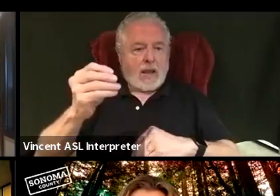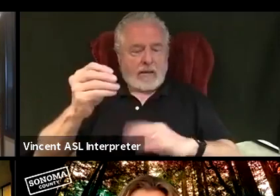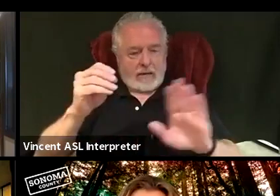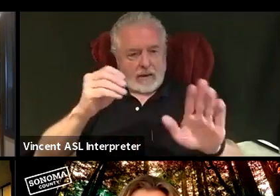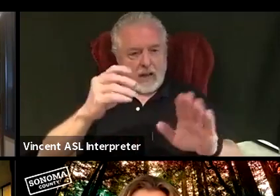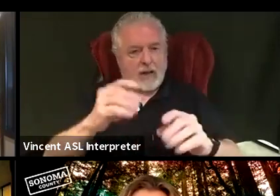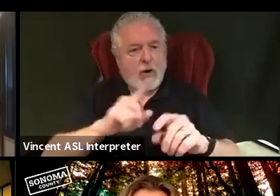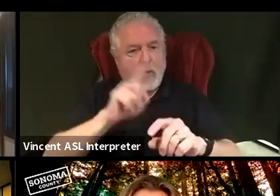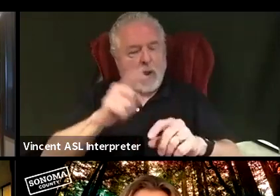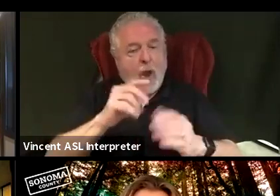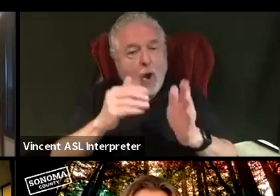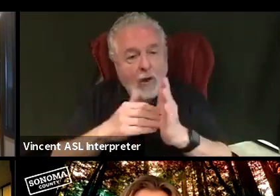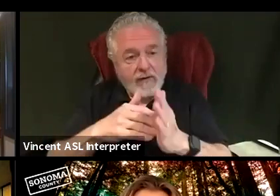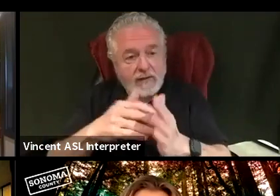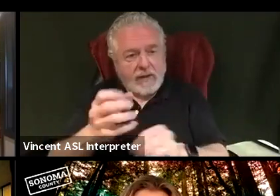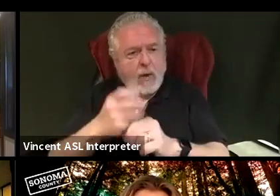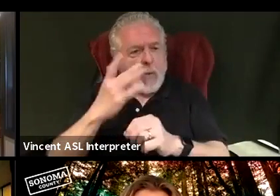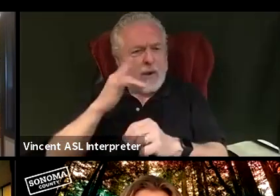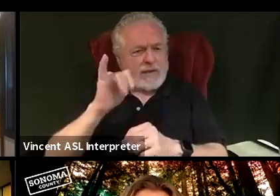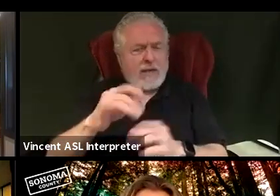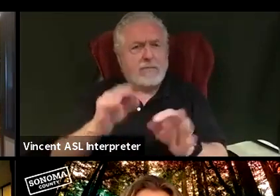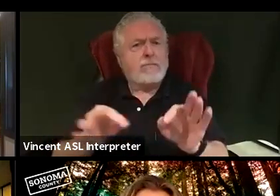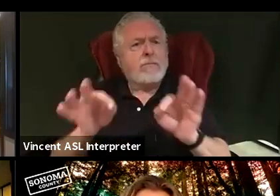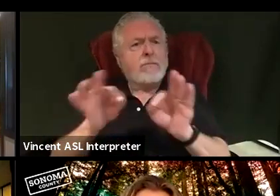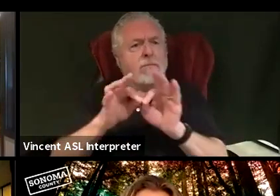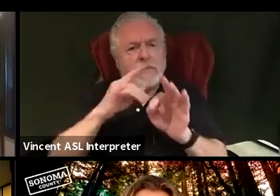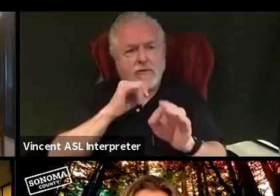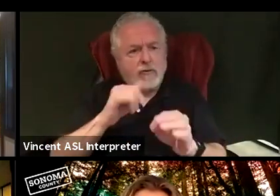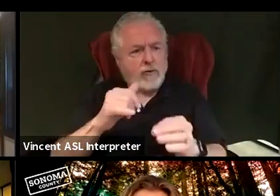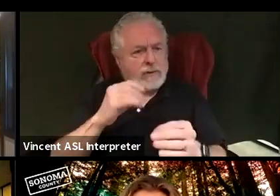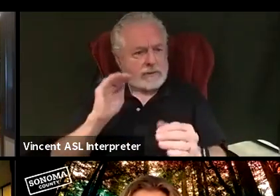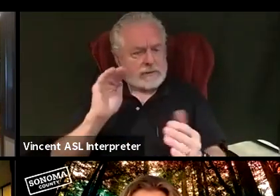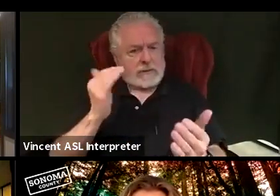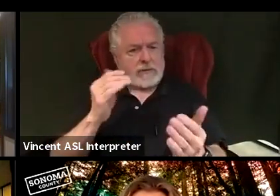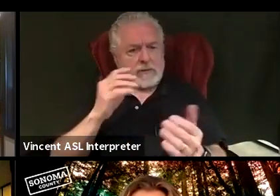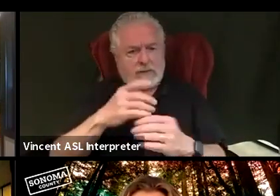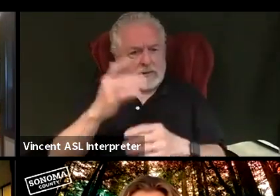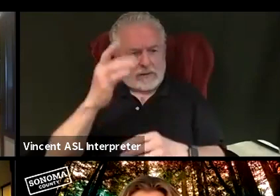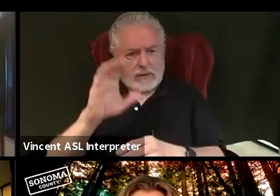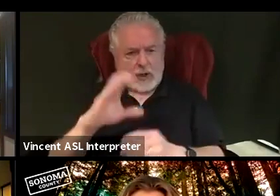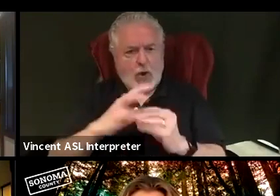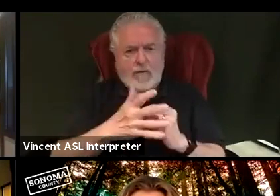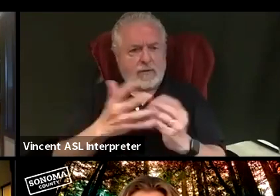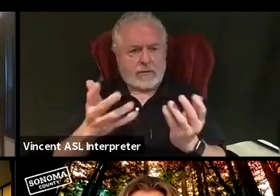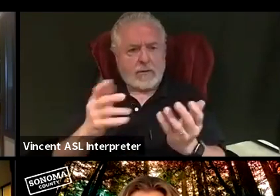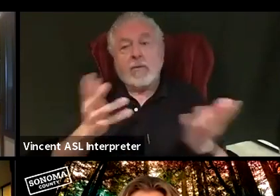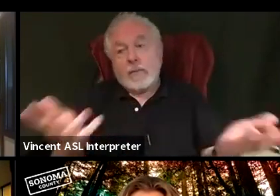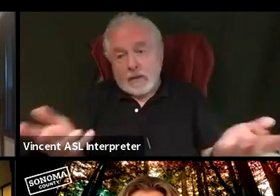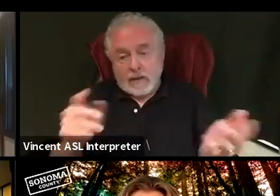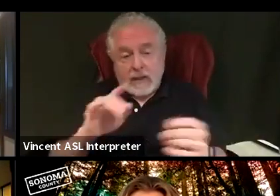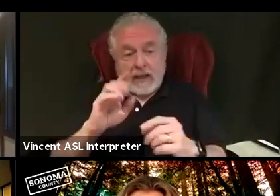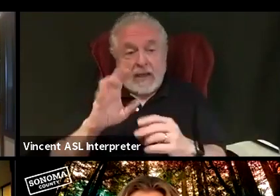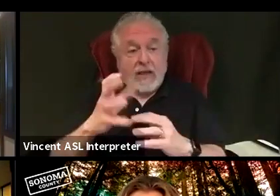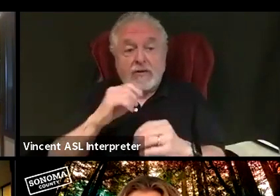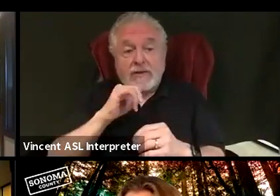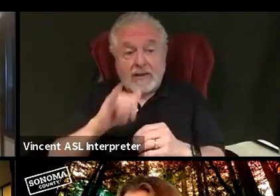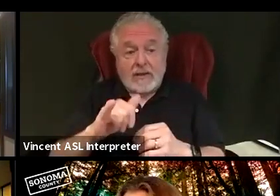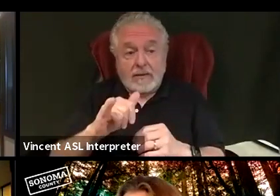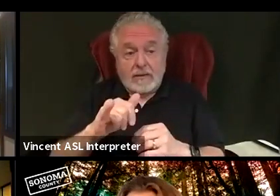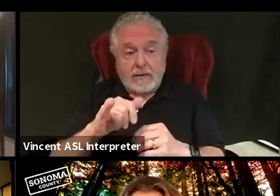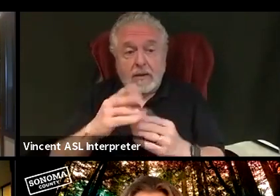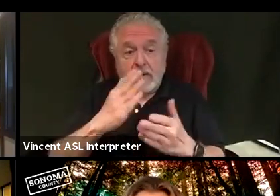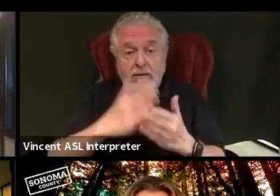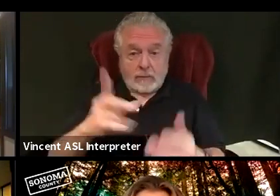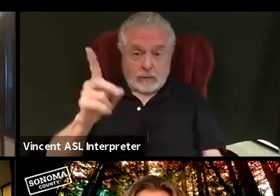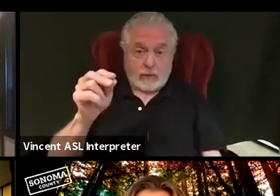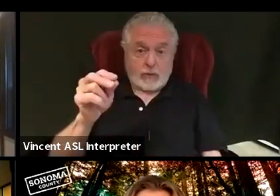And a question that oftentimes we get is, well, why is that important? Many kids don't seem to really get COVID very badly. Well, the issue is that some